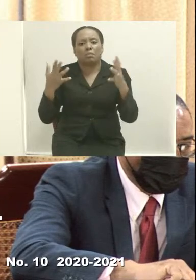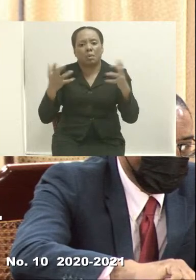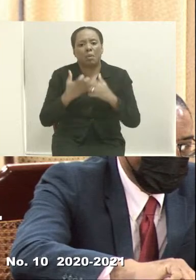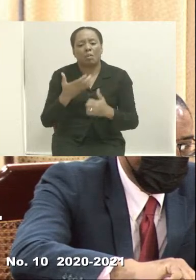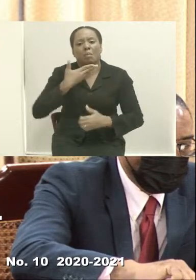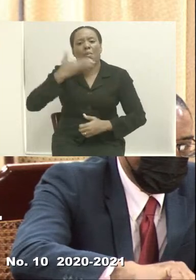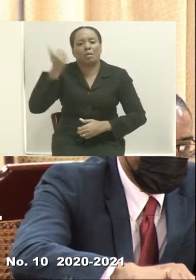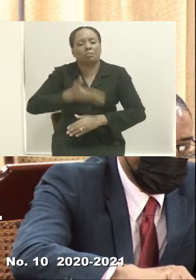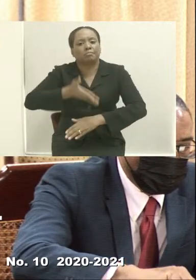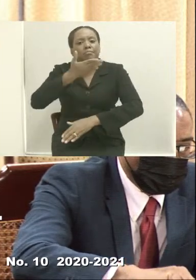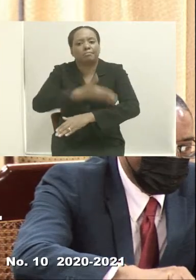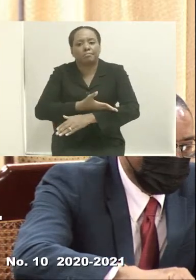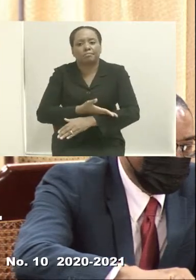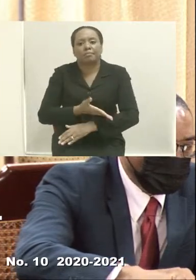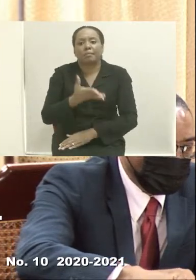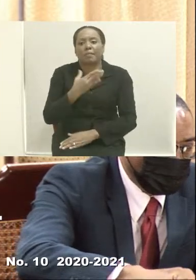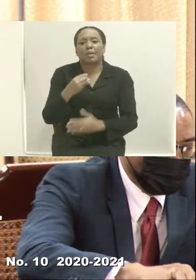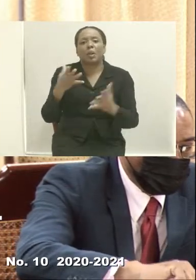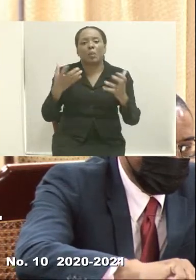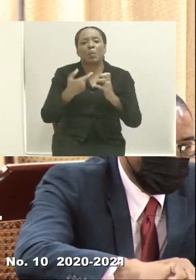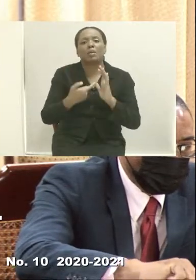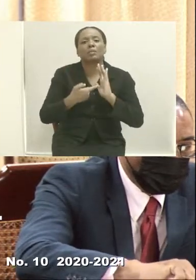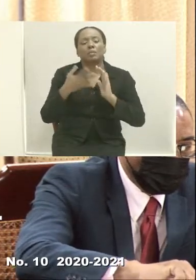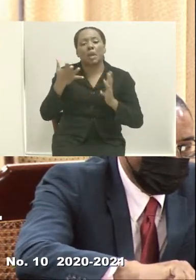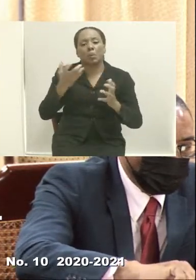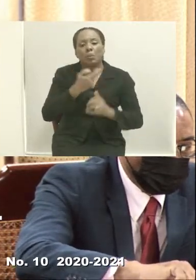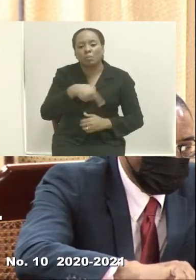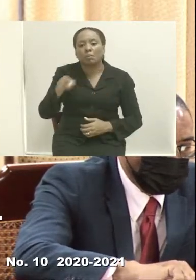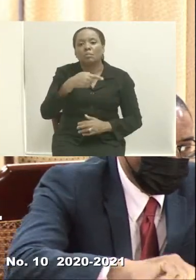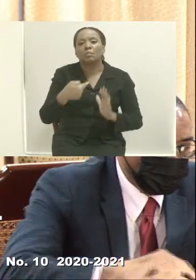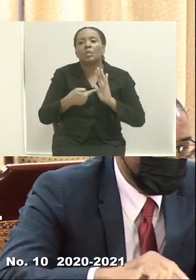indicate its intention to address. Thank you, ma'am. Thank you.